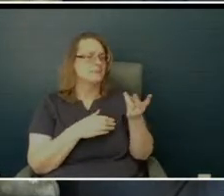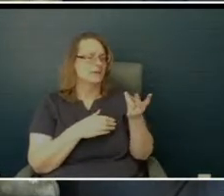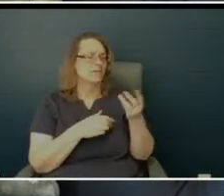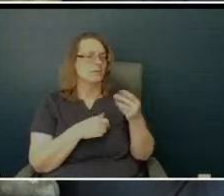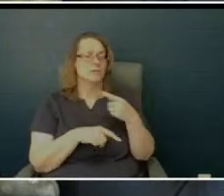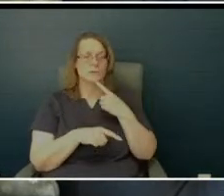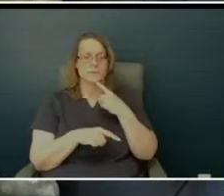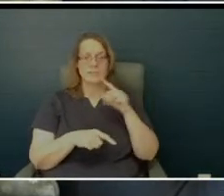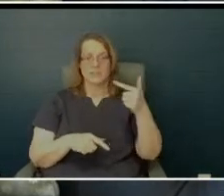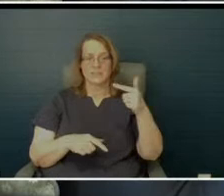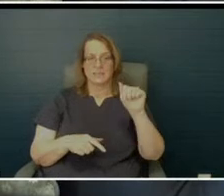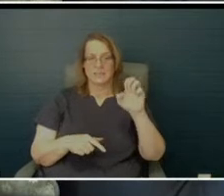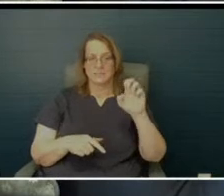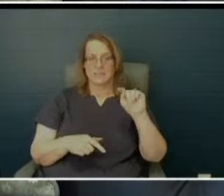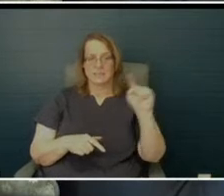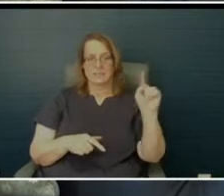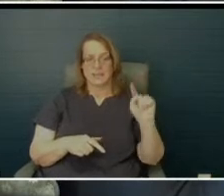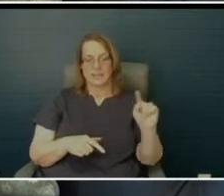Mr. Brooks.